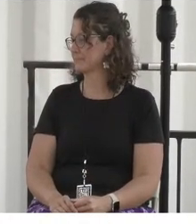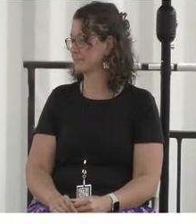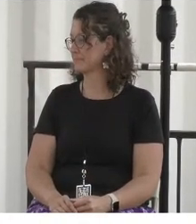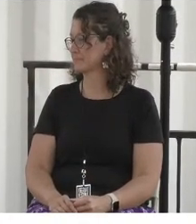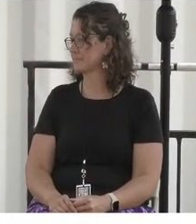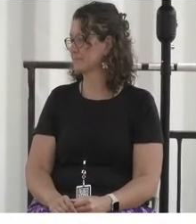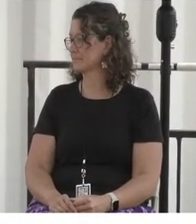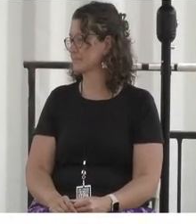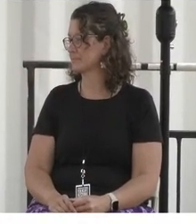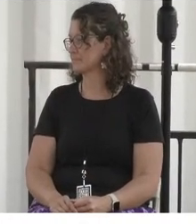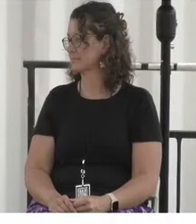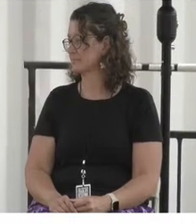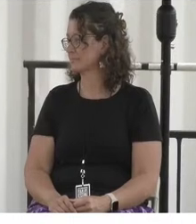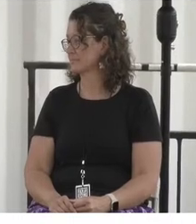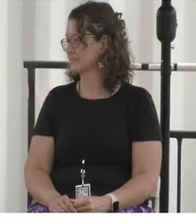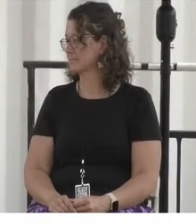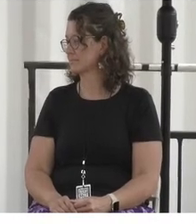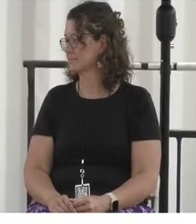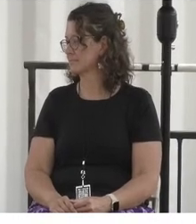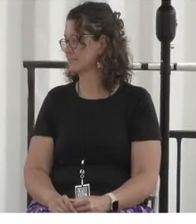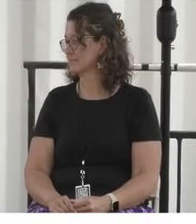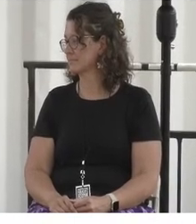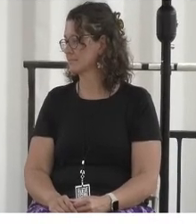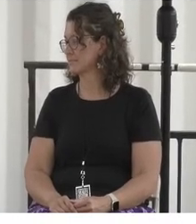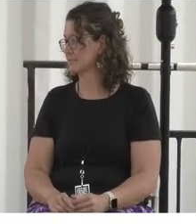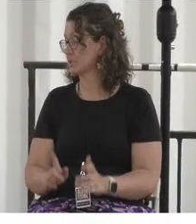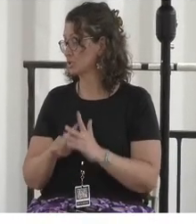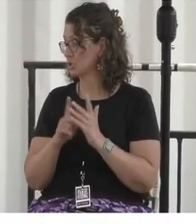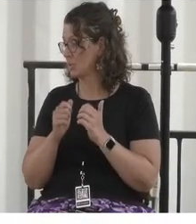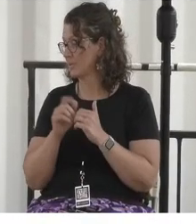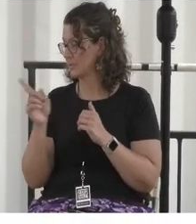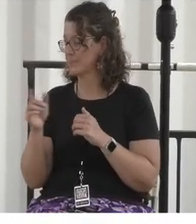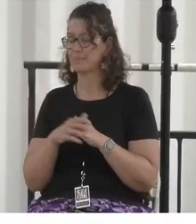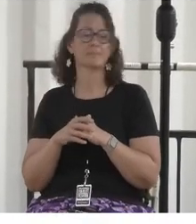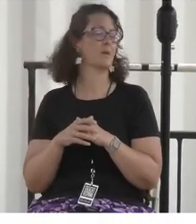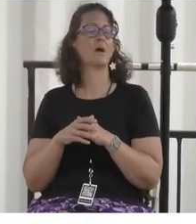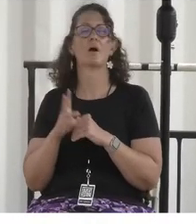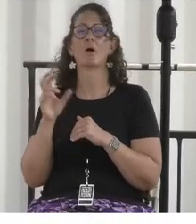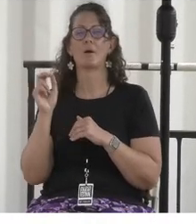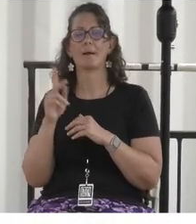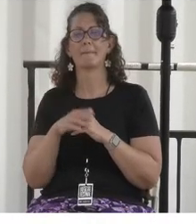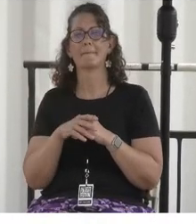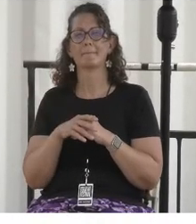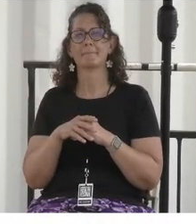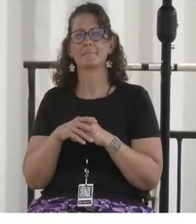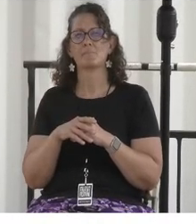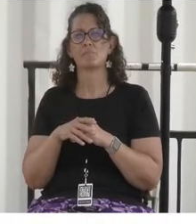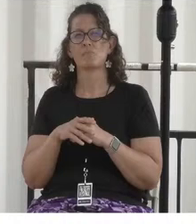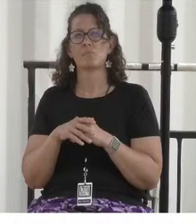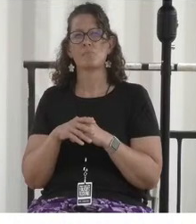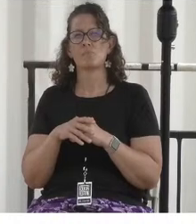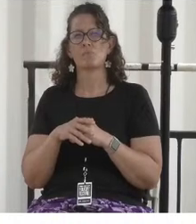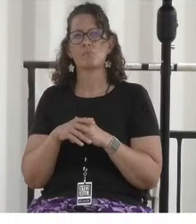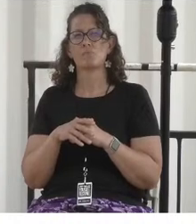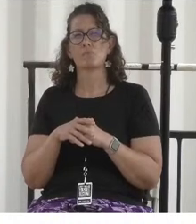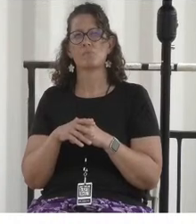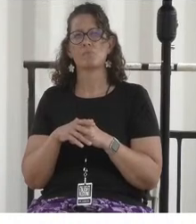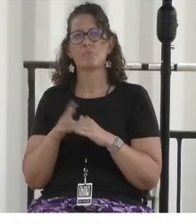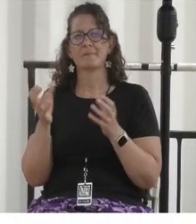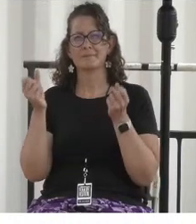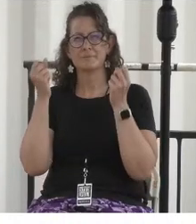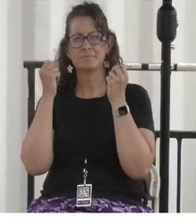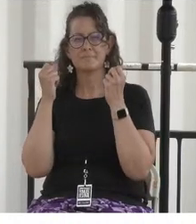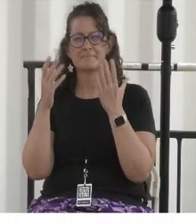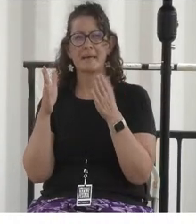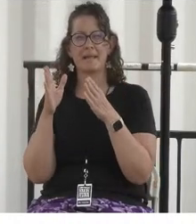So, strike to me, Jared. We'll start with you. Okay. All right. I think there's so many different ways